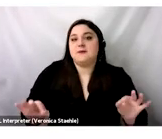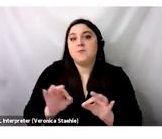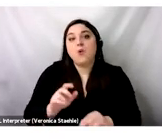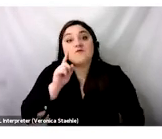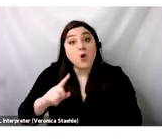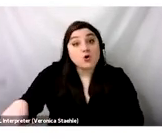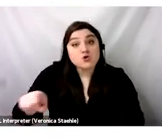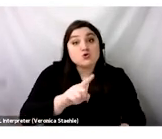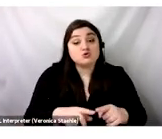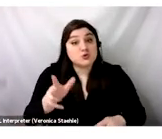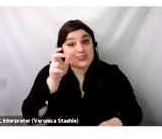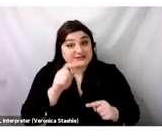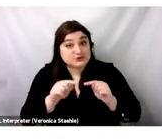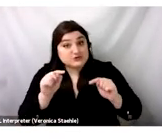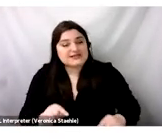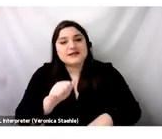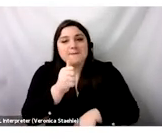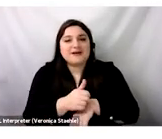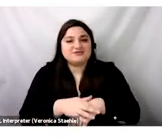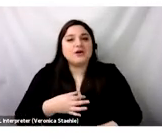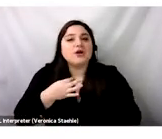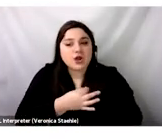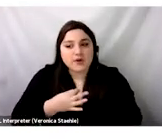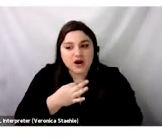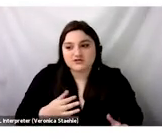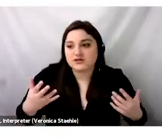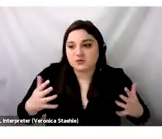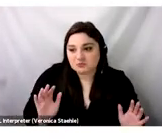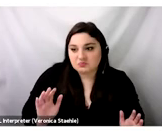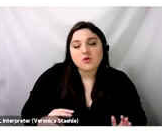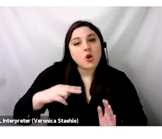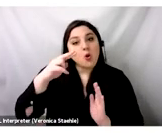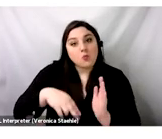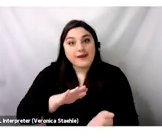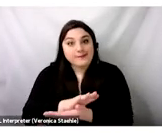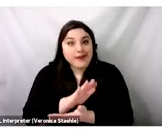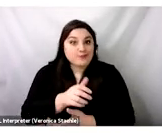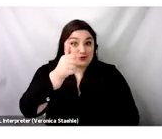curiosity, reading the papers themselves, and understanding